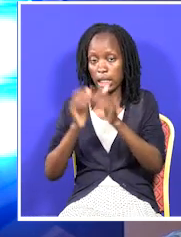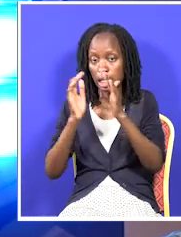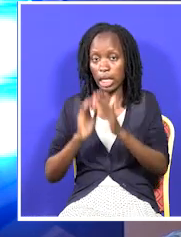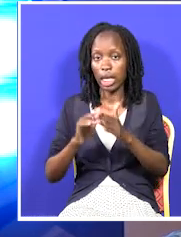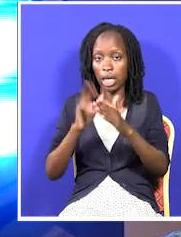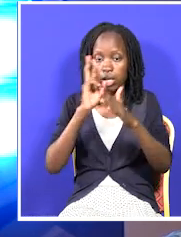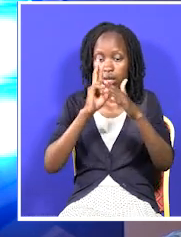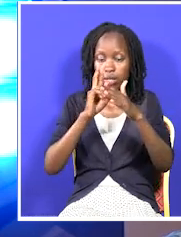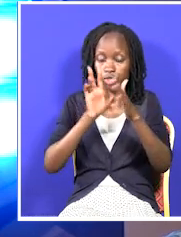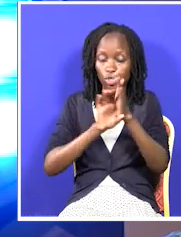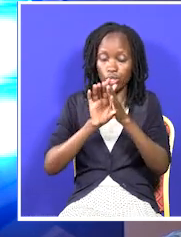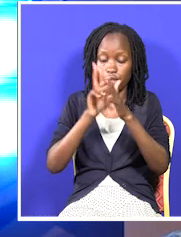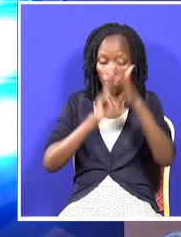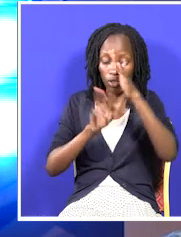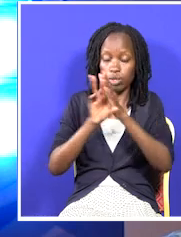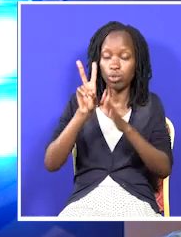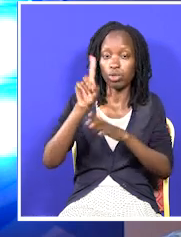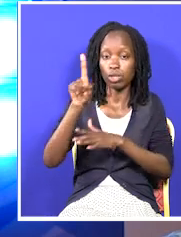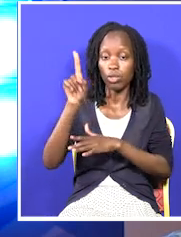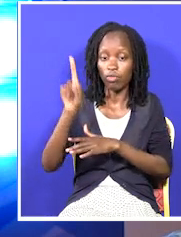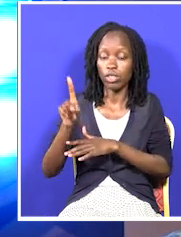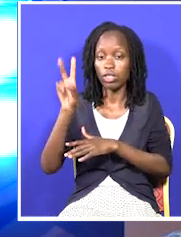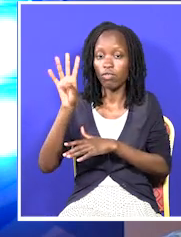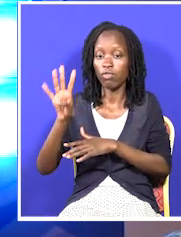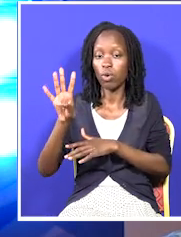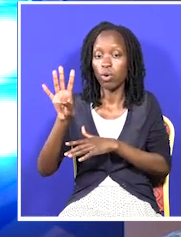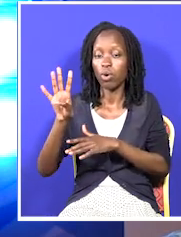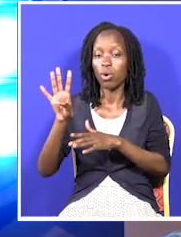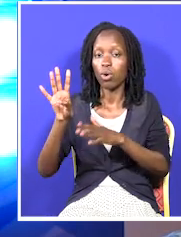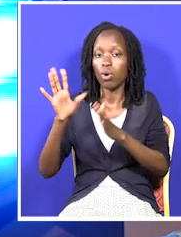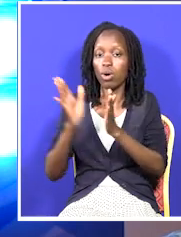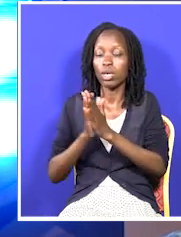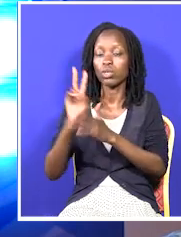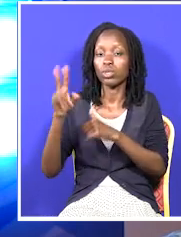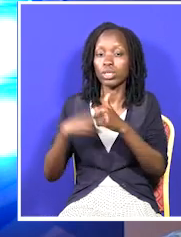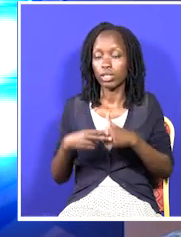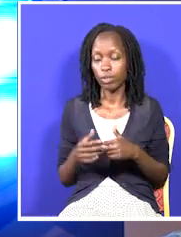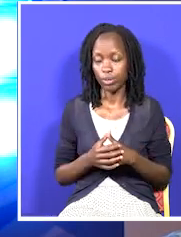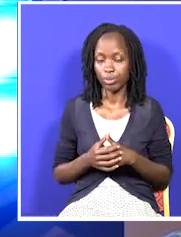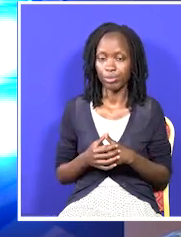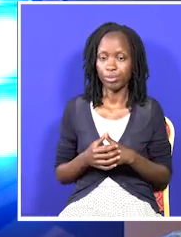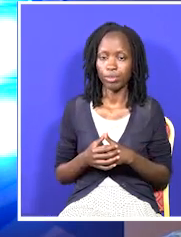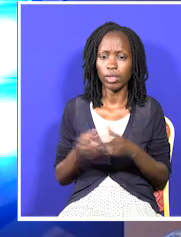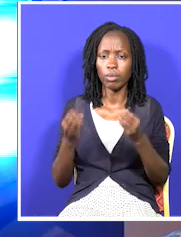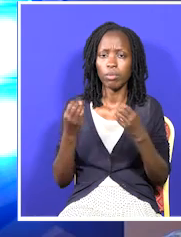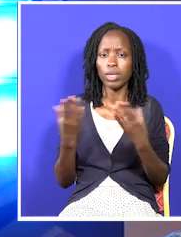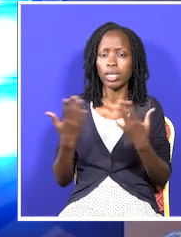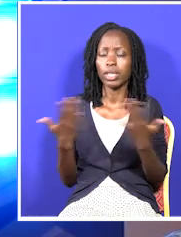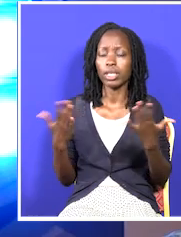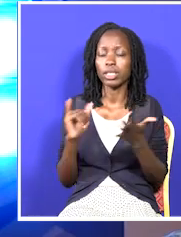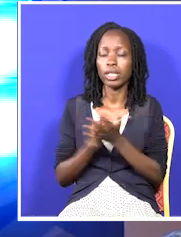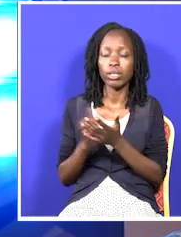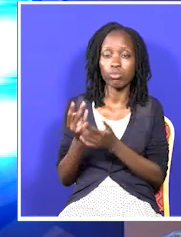it in chapter 21, verse 4 and verse 27. Now, a number of things that we